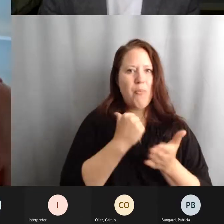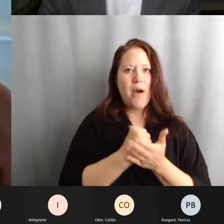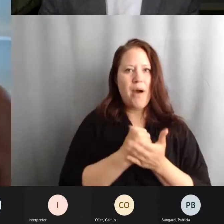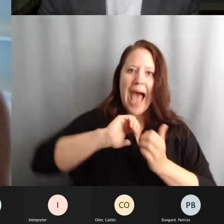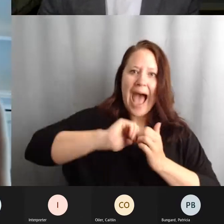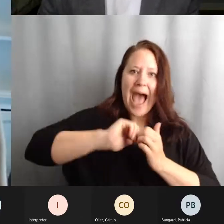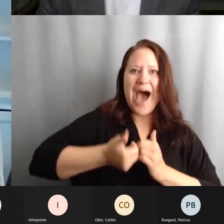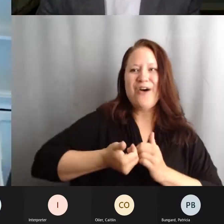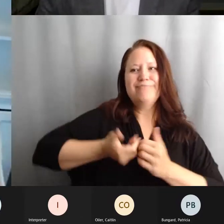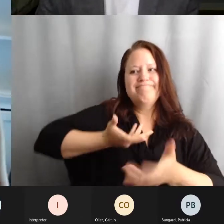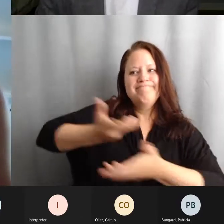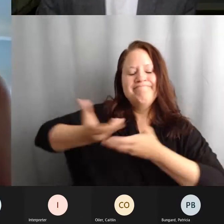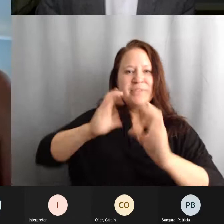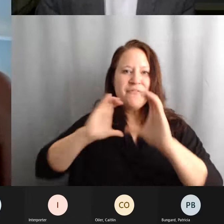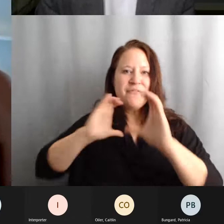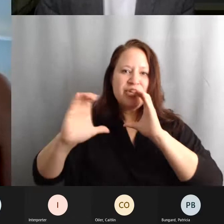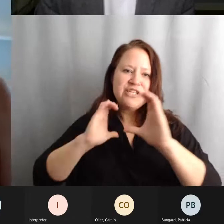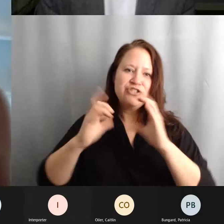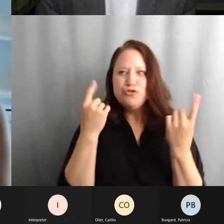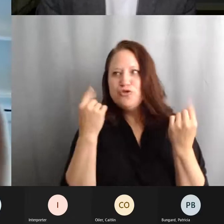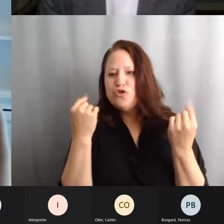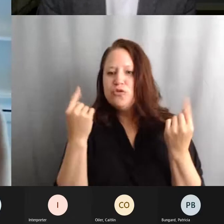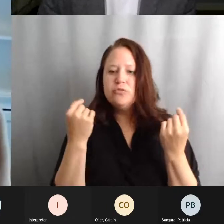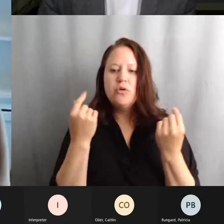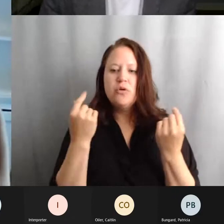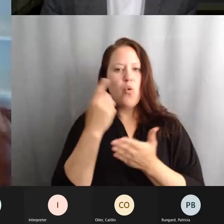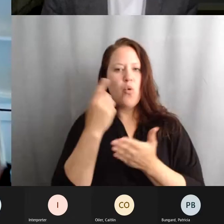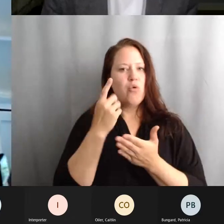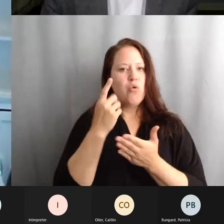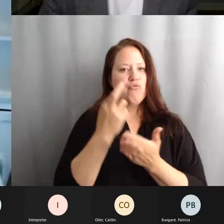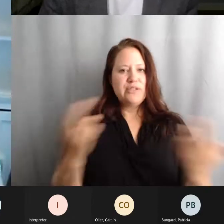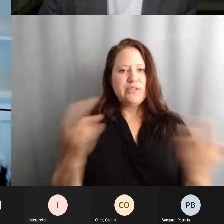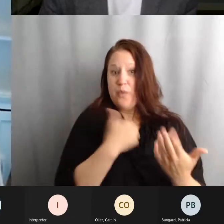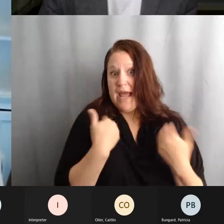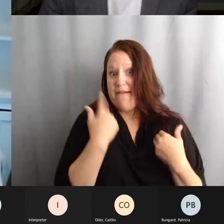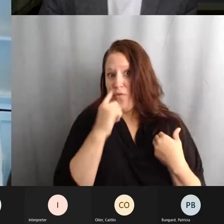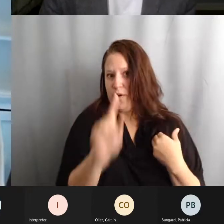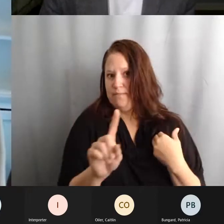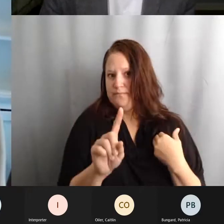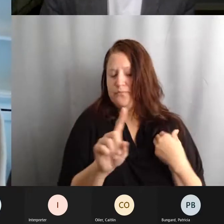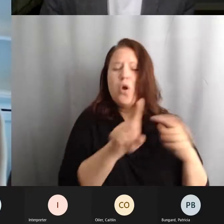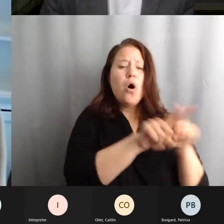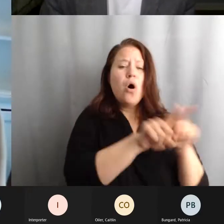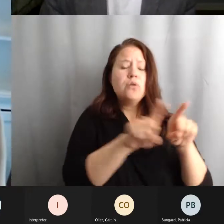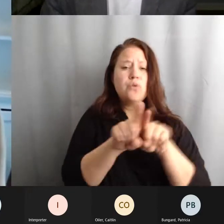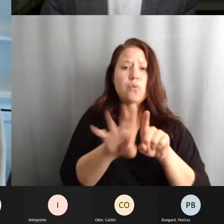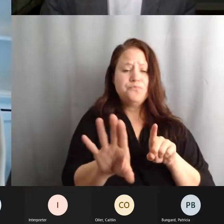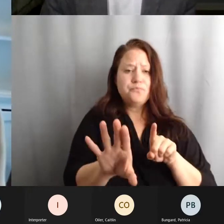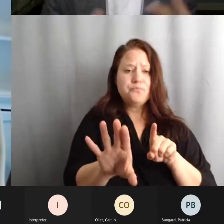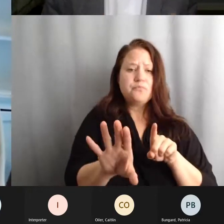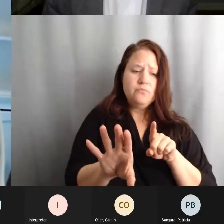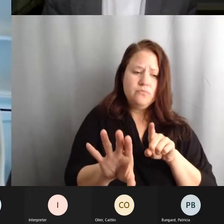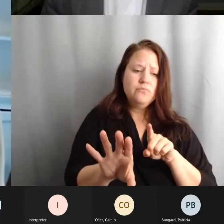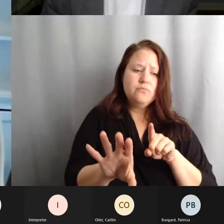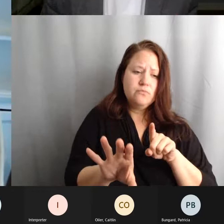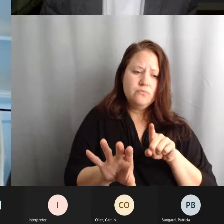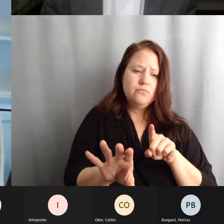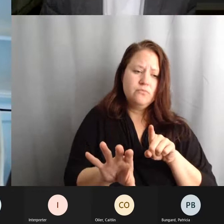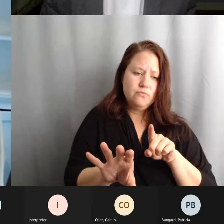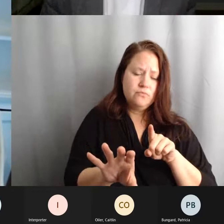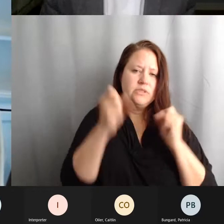how to navigate that situation and what resources are at your disposal. I'll also acknowledge that there has been a lot